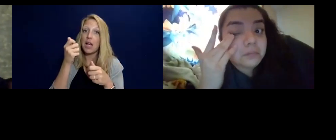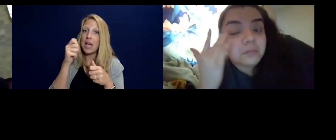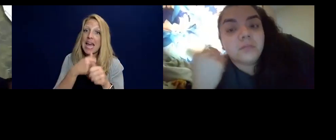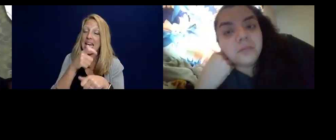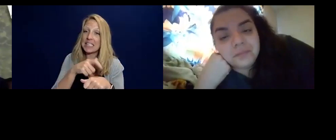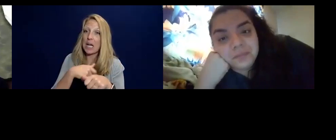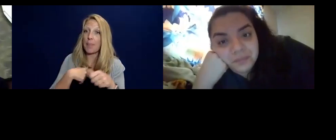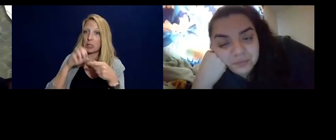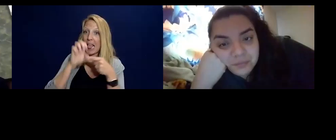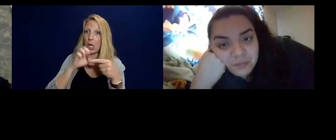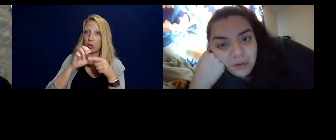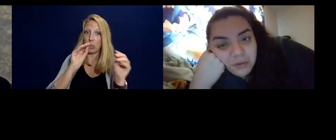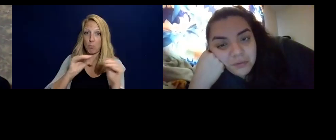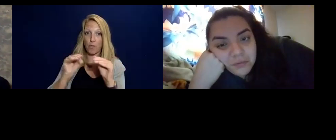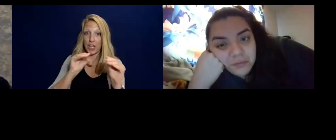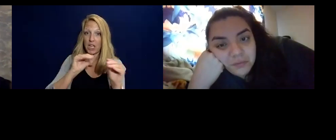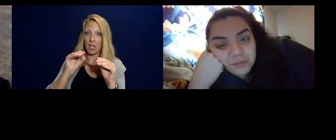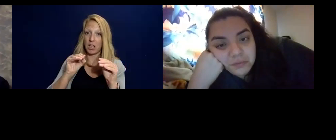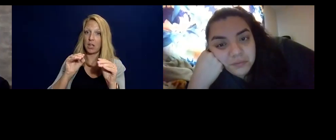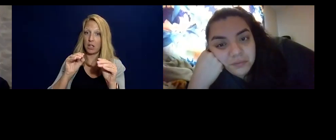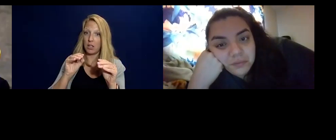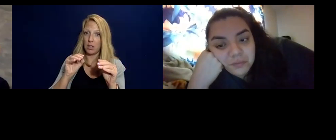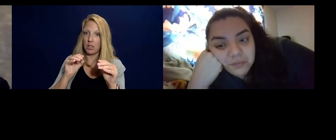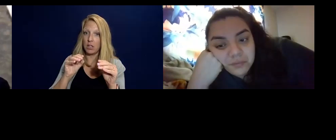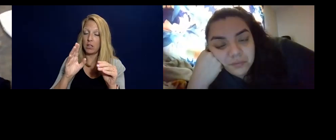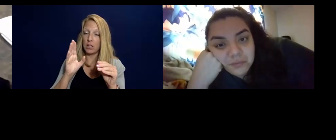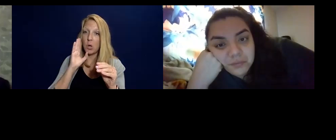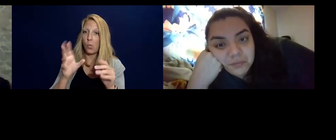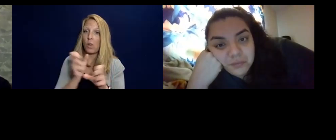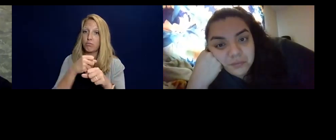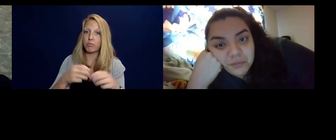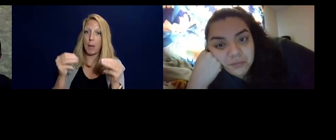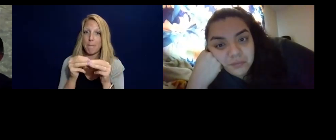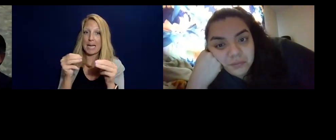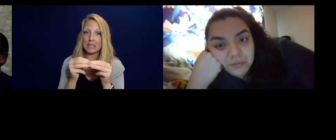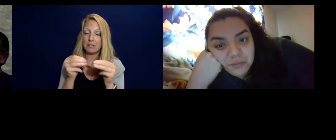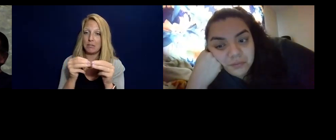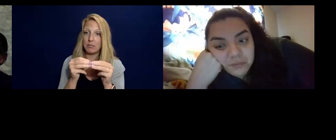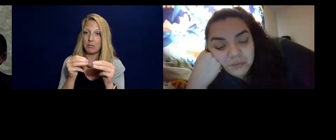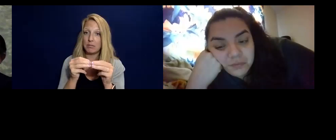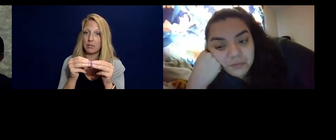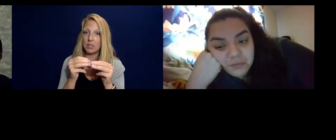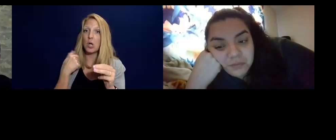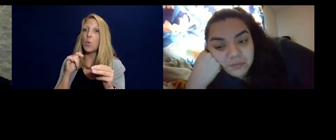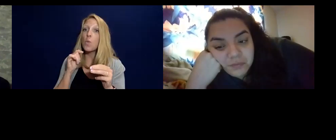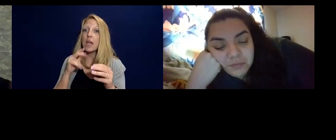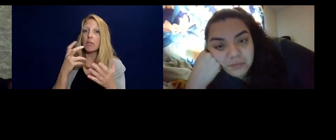of electrons associated with it is a magnet force perpendicular to it. But we can tap into that